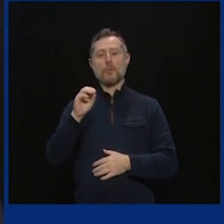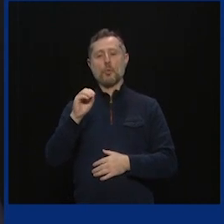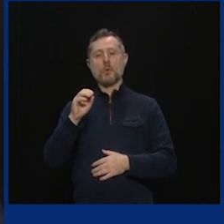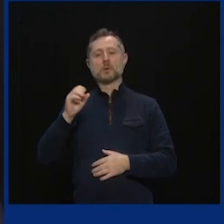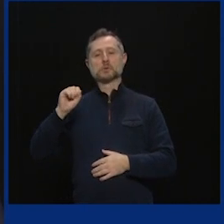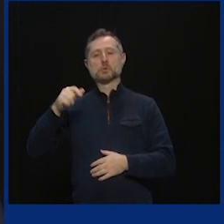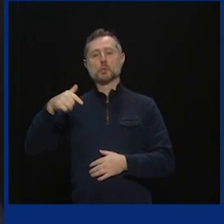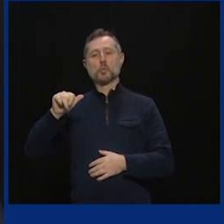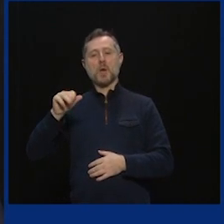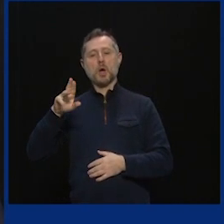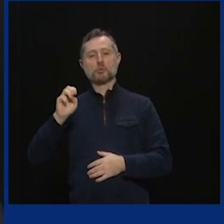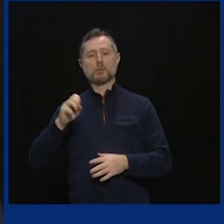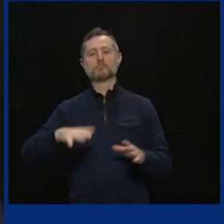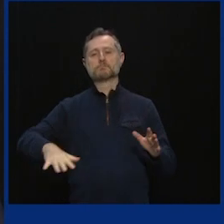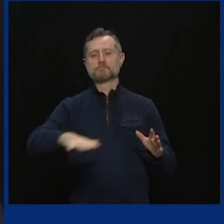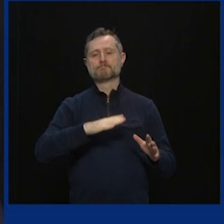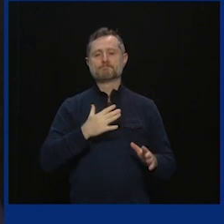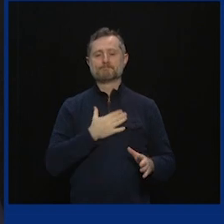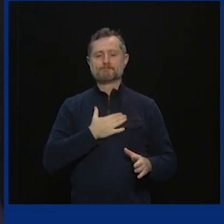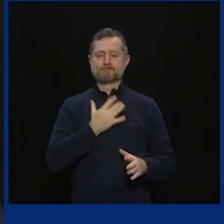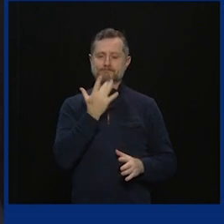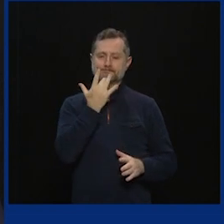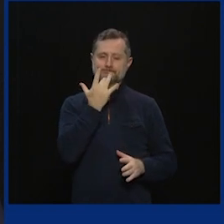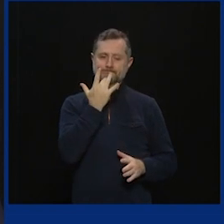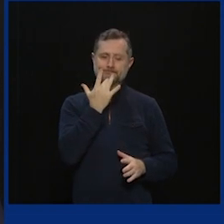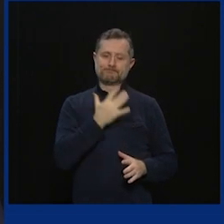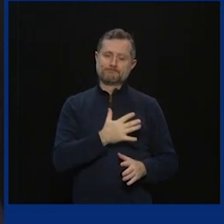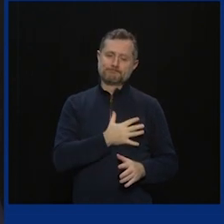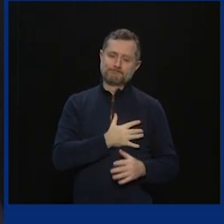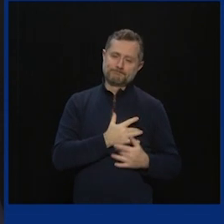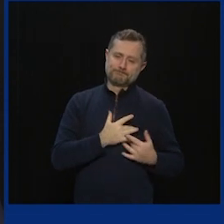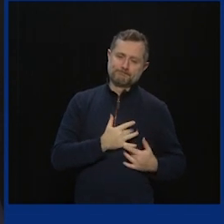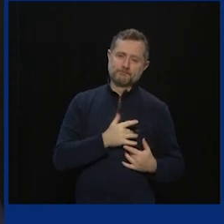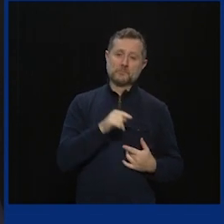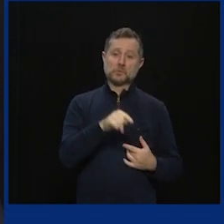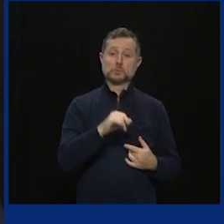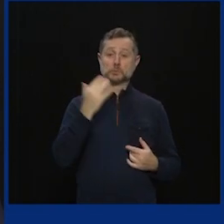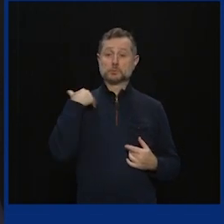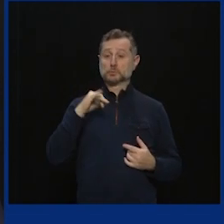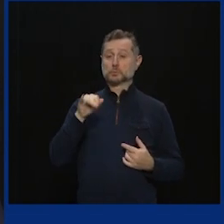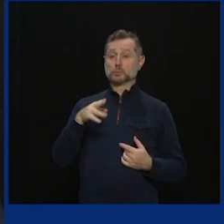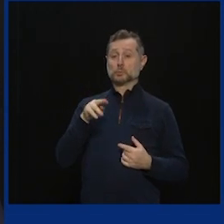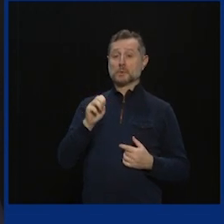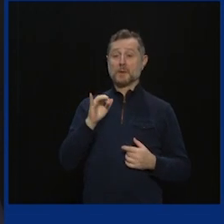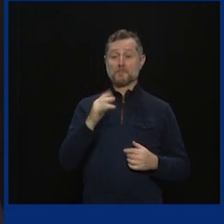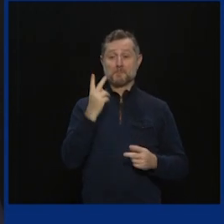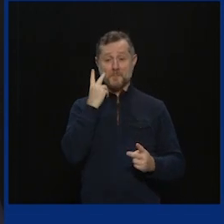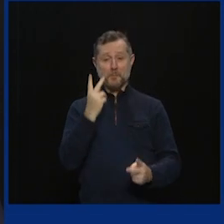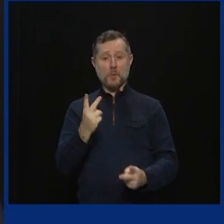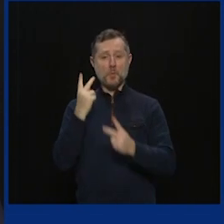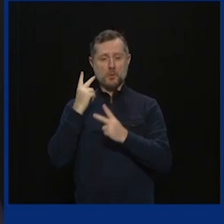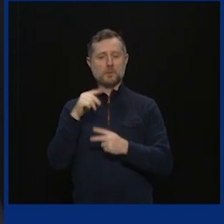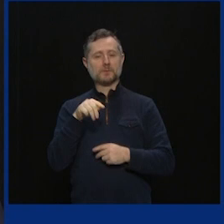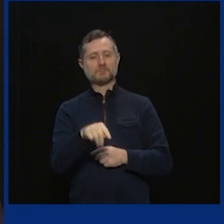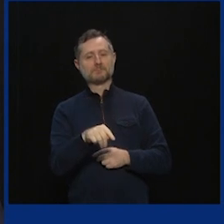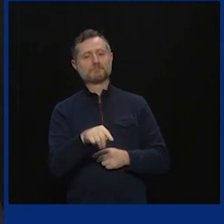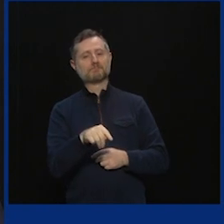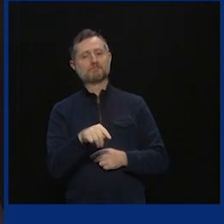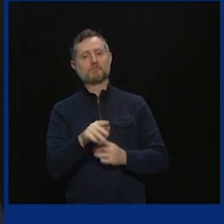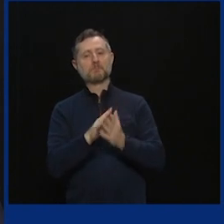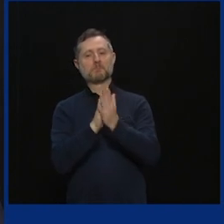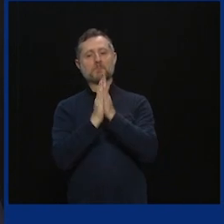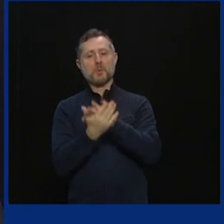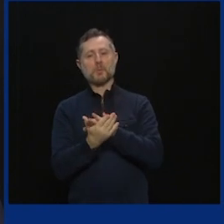June, the Kim Lao War Memorial became New York City's first landmark related to